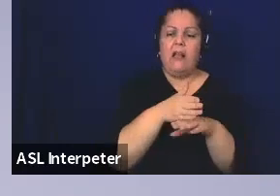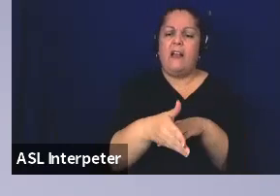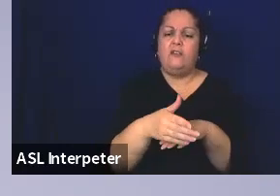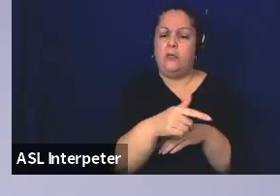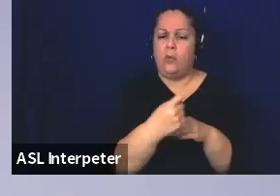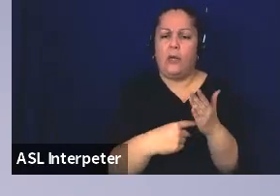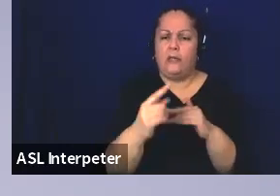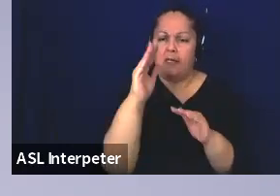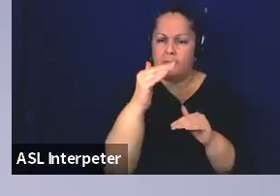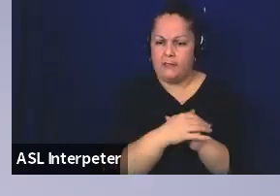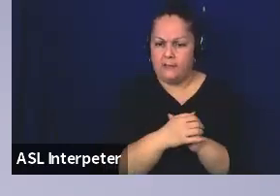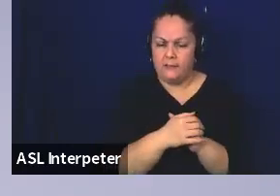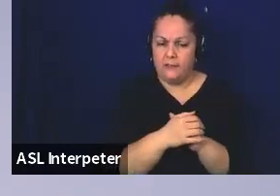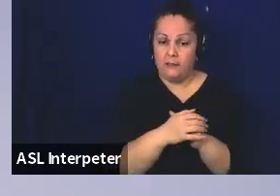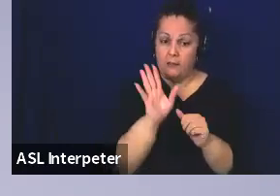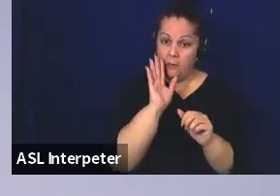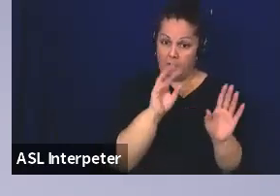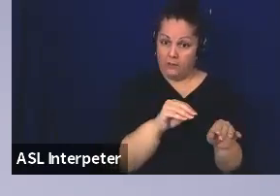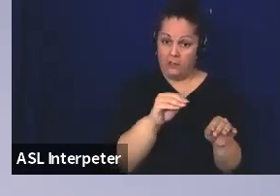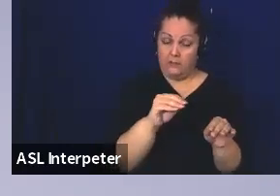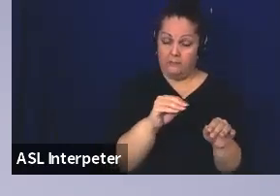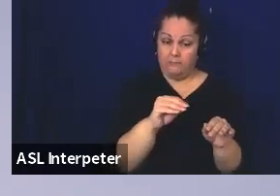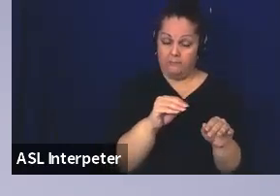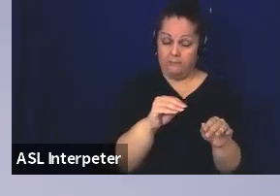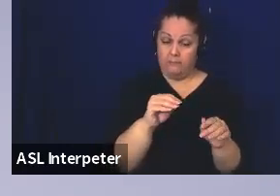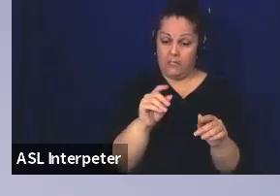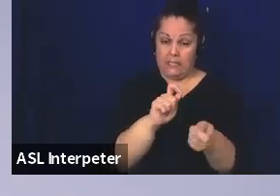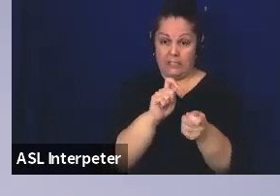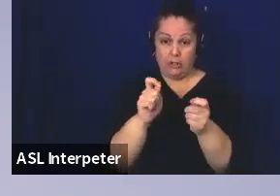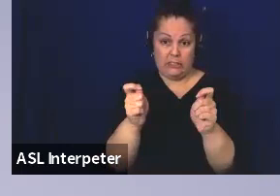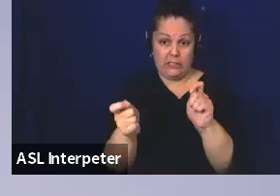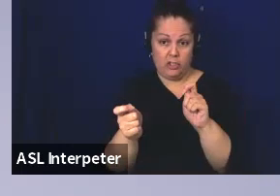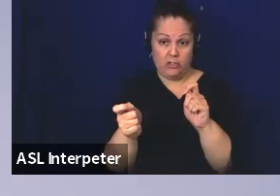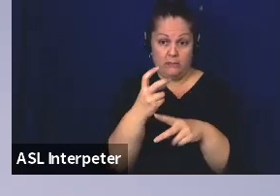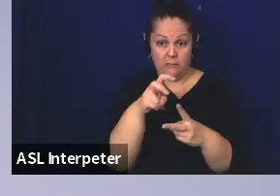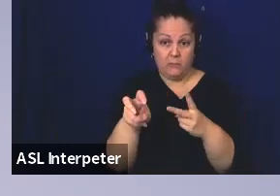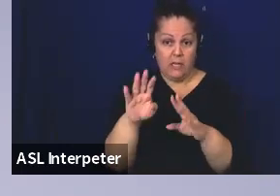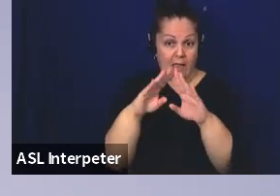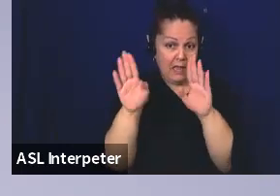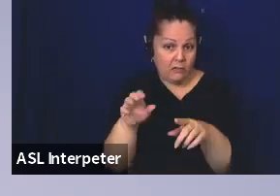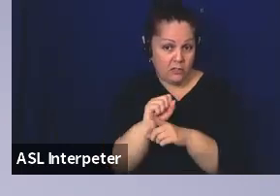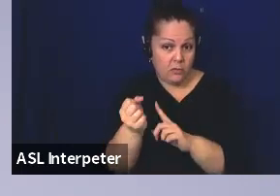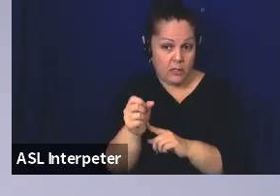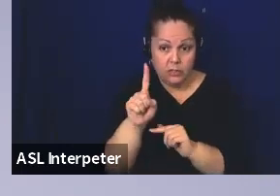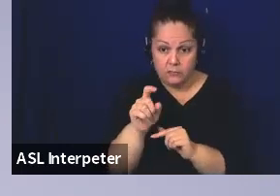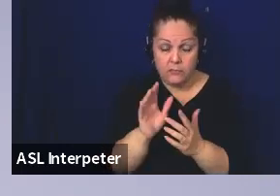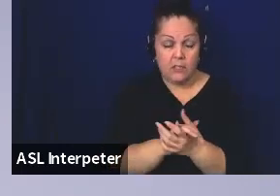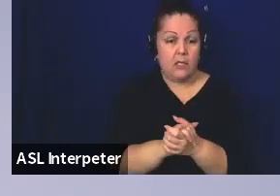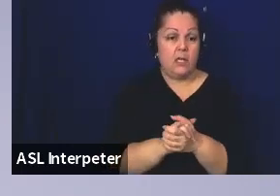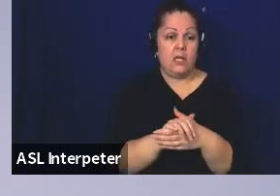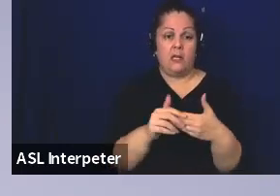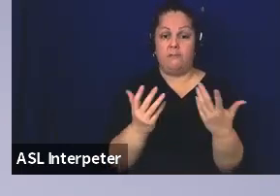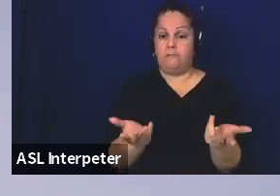Are they going to be moving towards a transitional housing situation, or are they going to